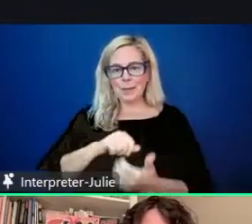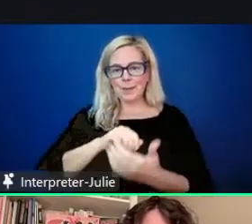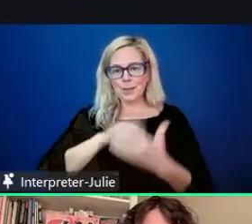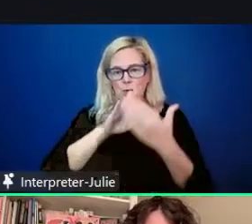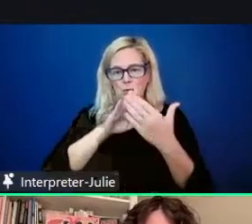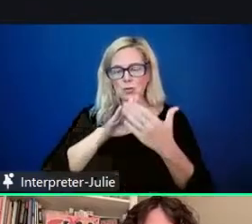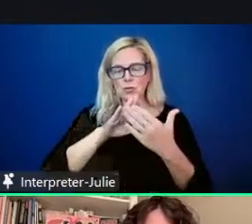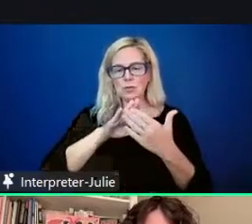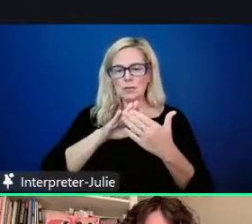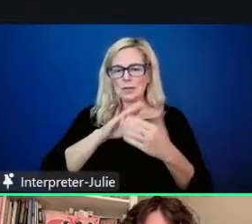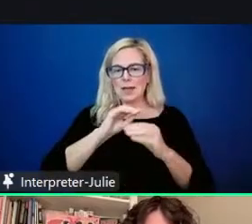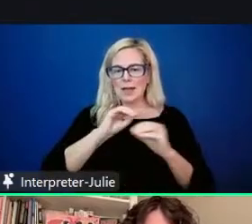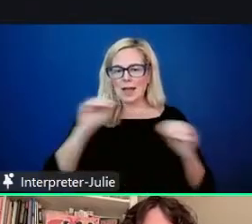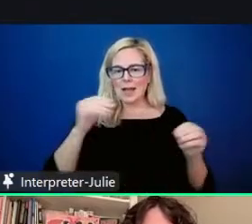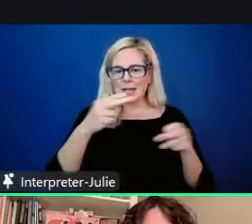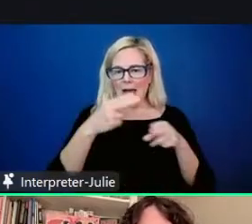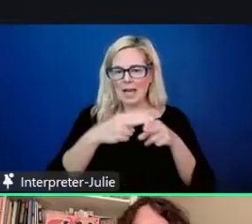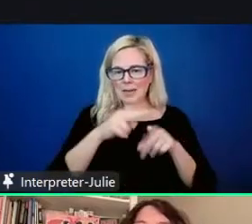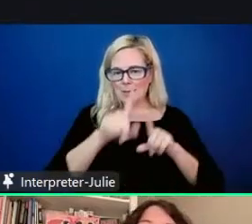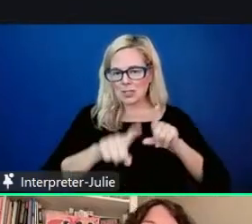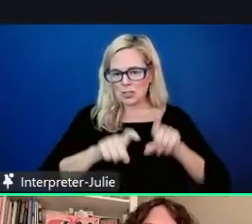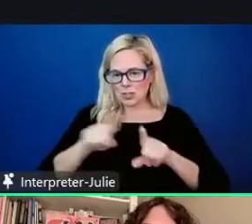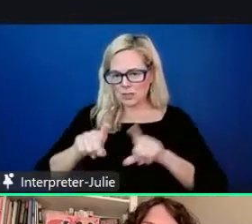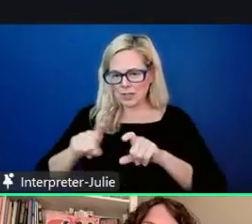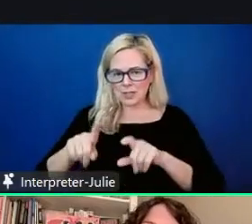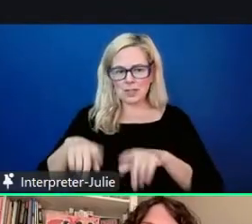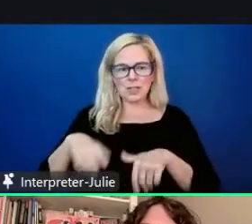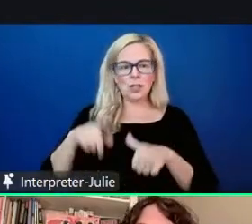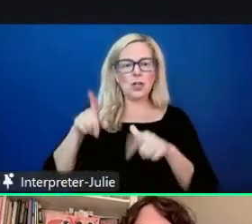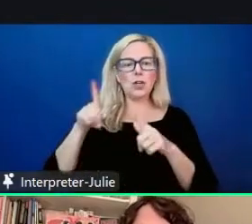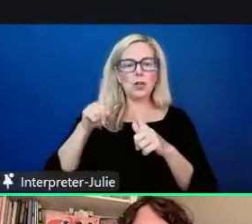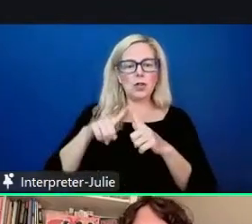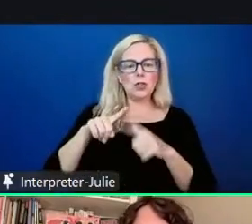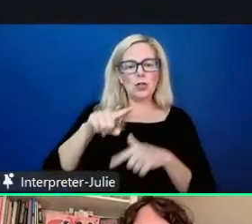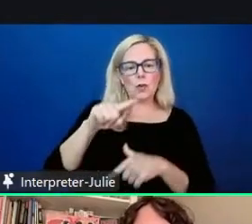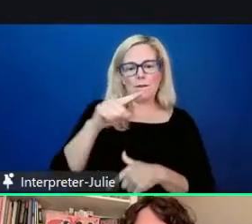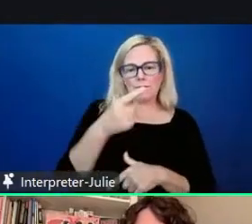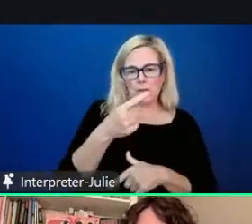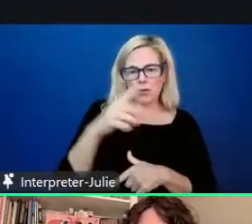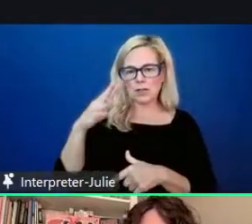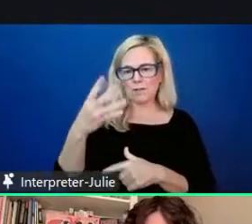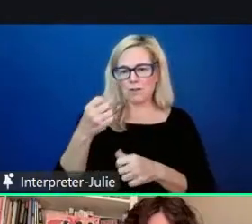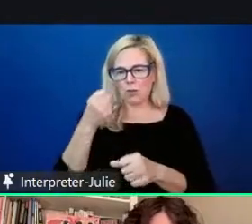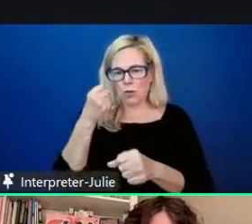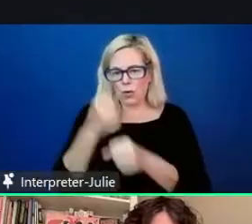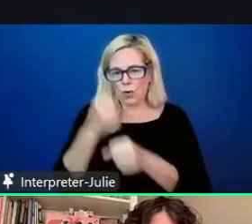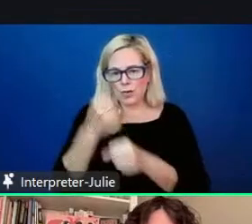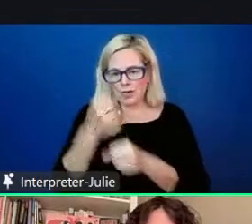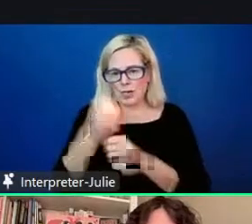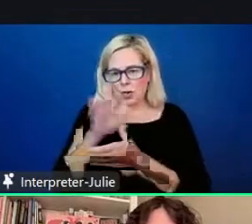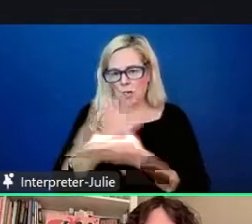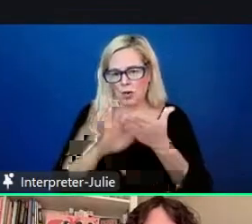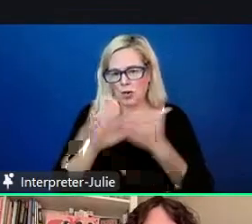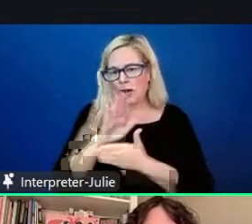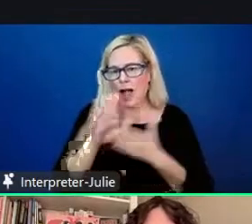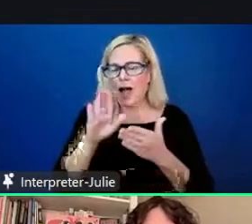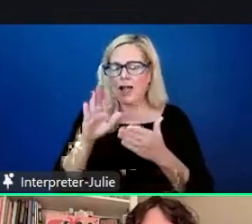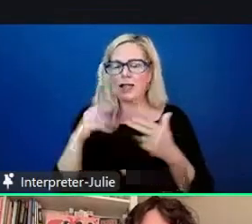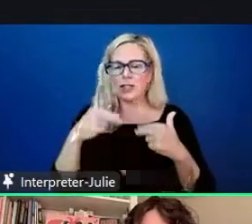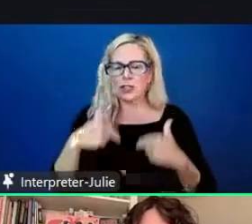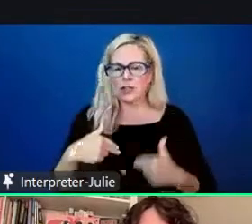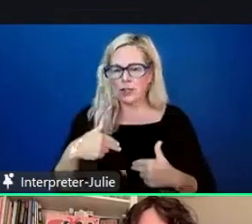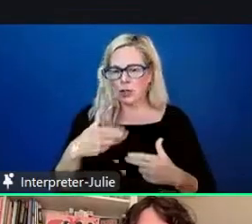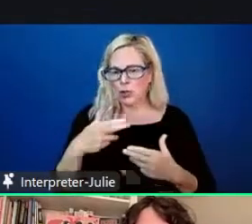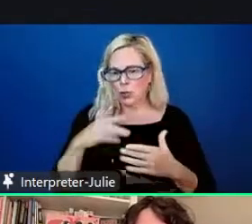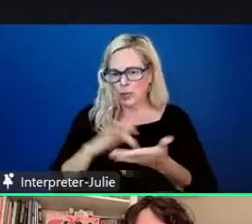to 1st to 4th year medical students at Michigan State University's College of Human Medicine MD program, as well as to